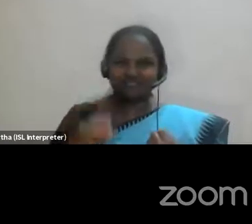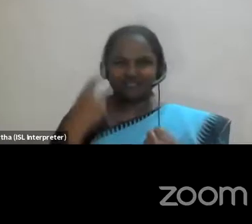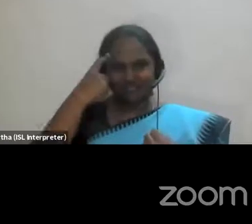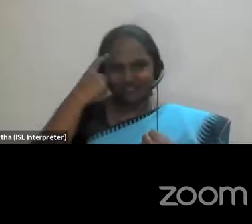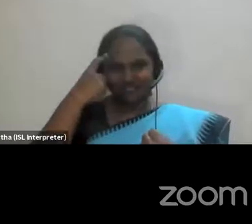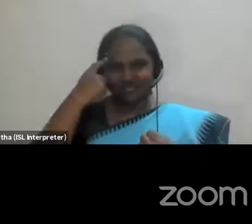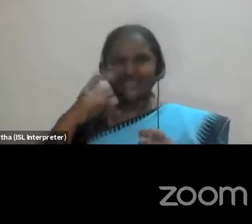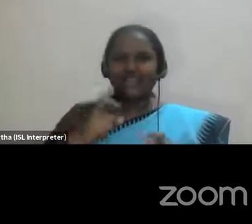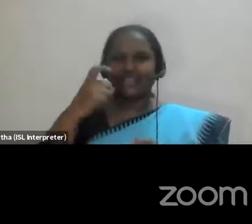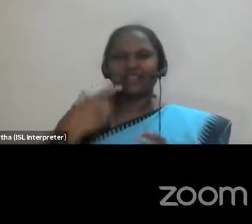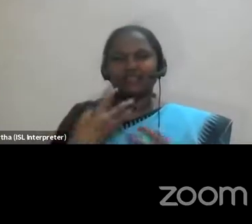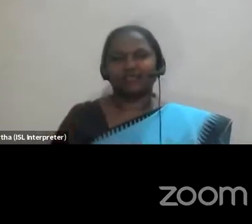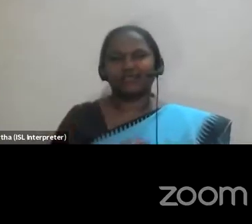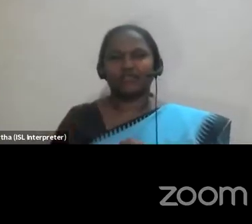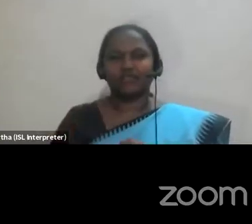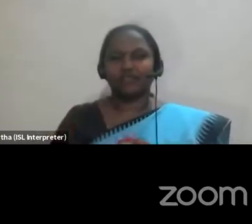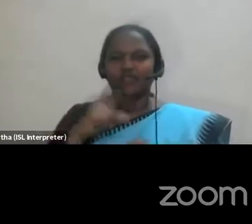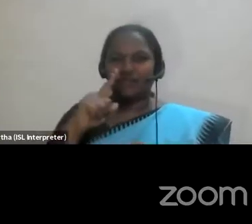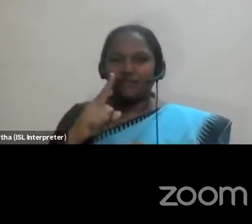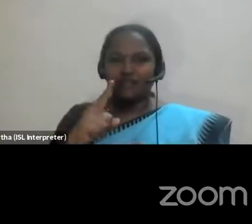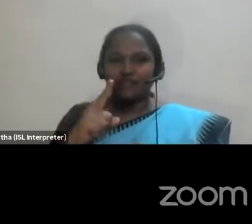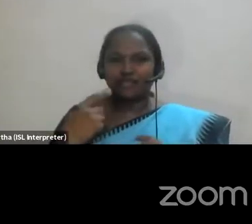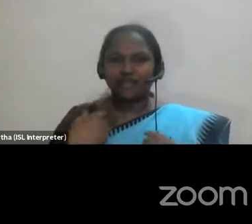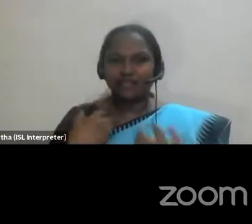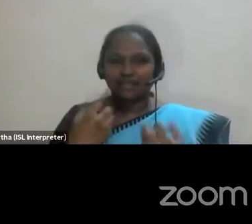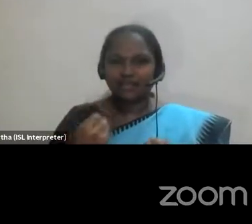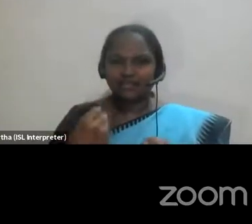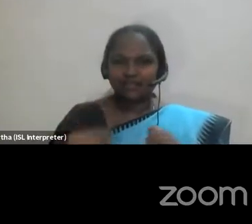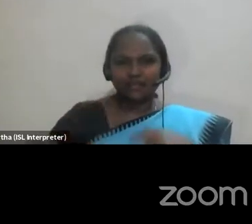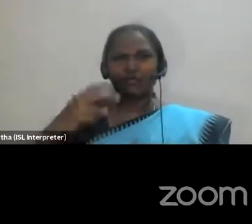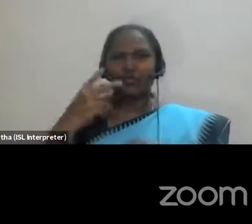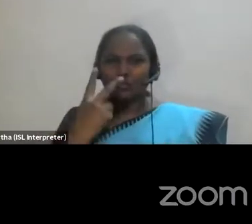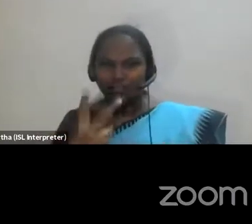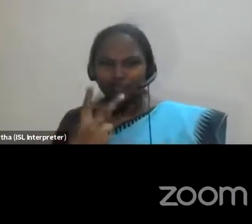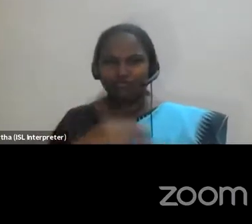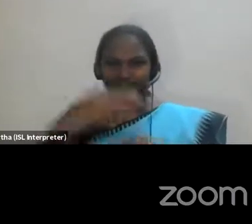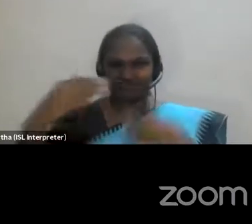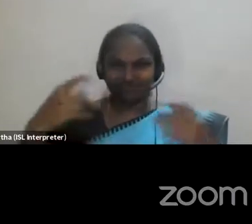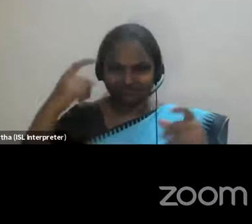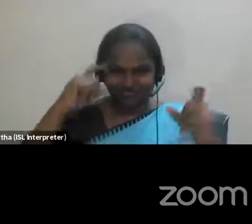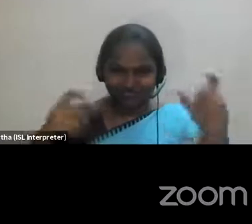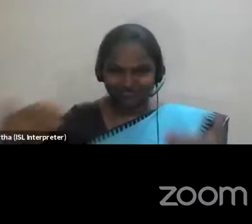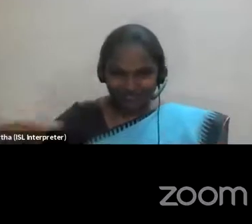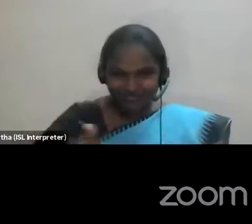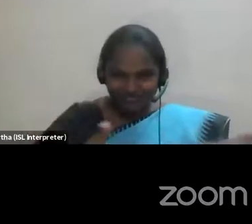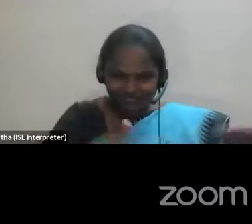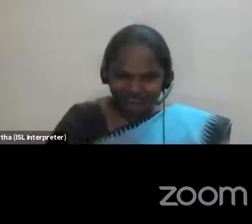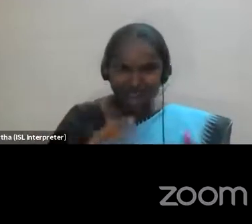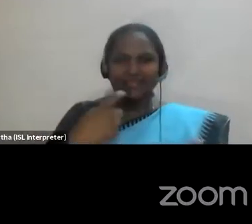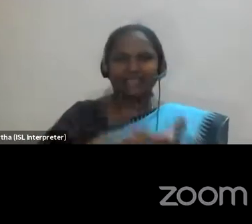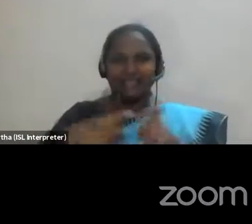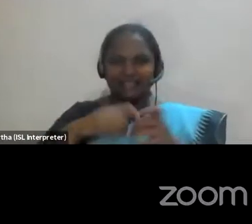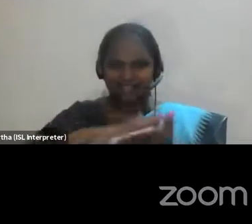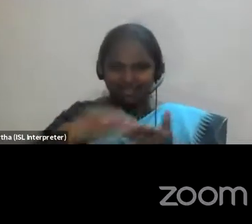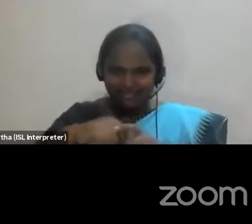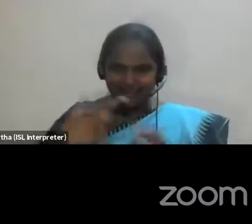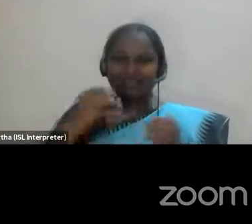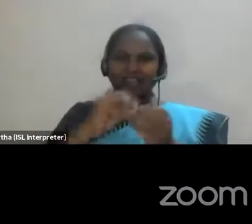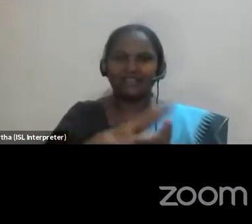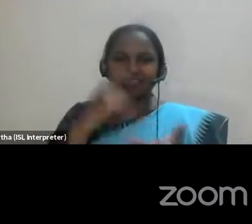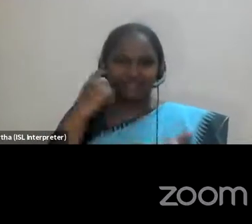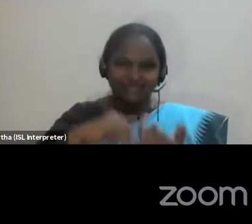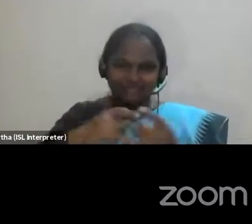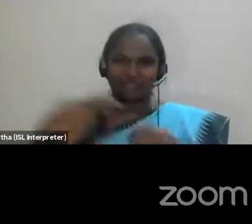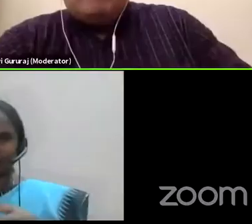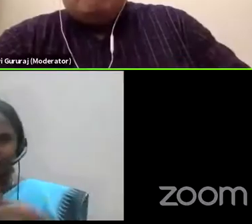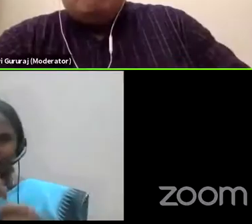mind as well. So first off, let me introduce our two outstanding guests. I'd like to invite both Rekha and Abhishek to join us on the